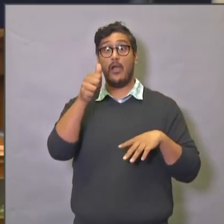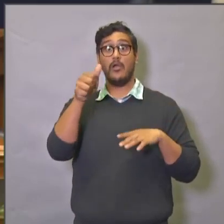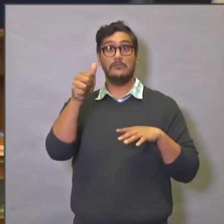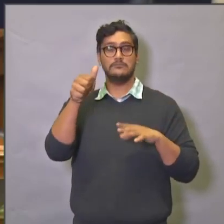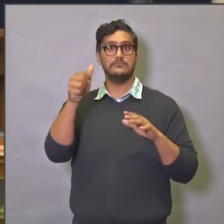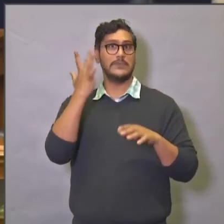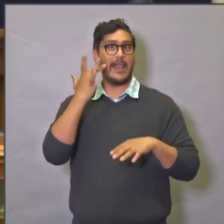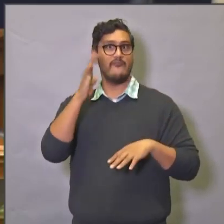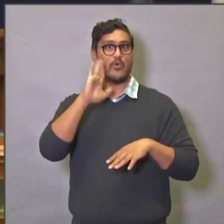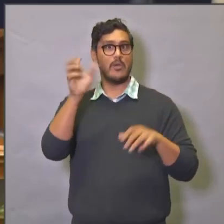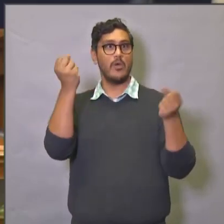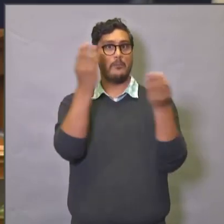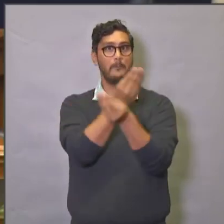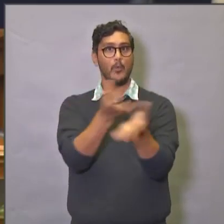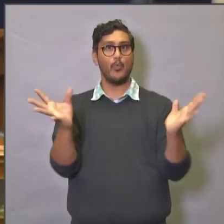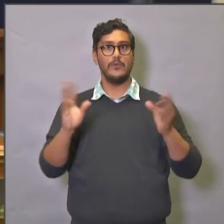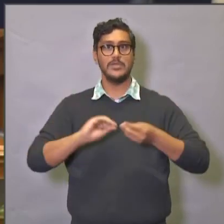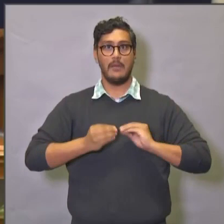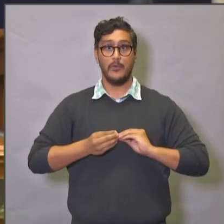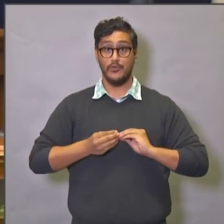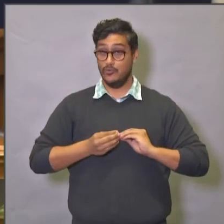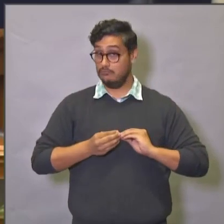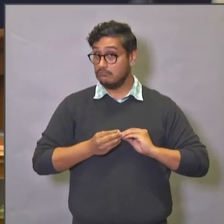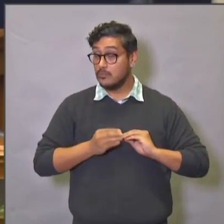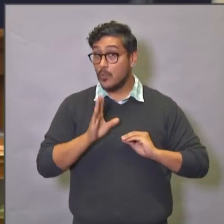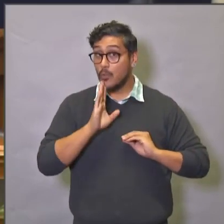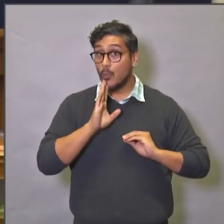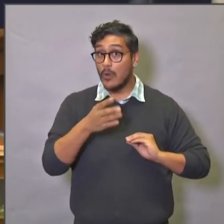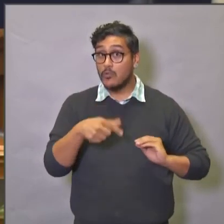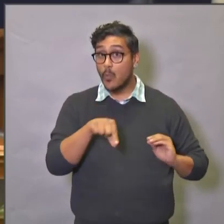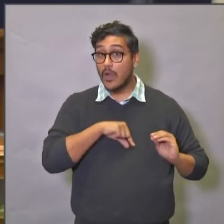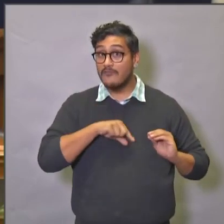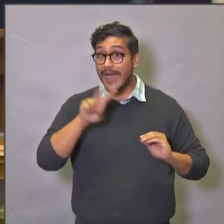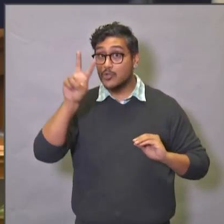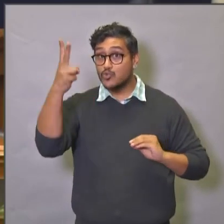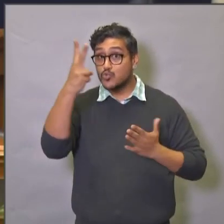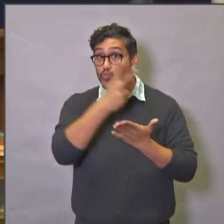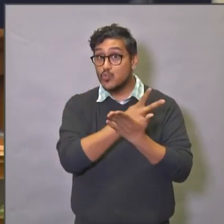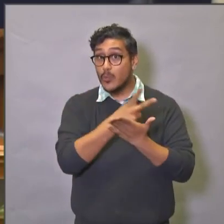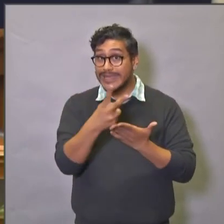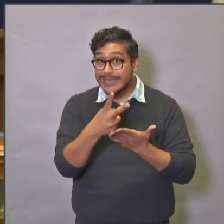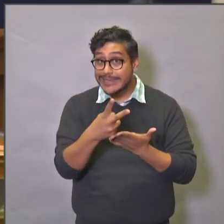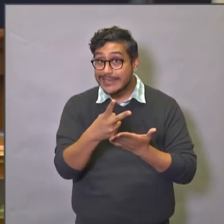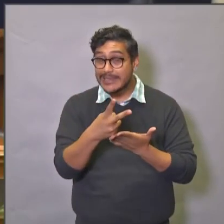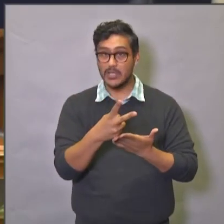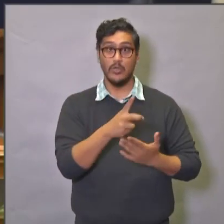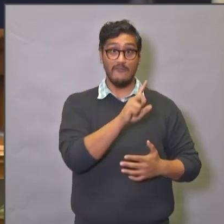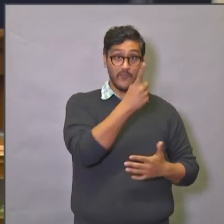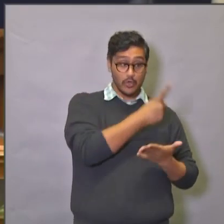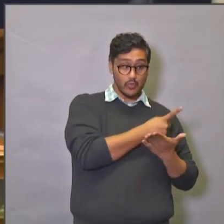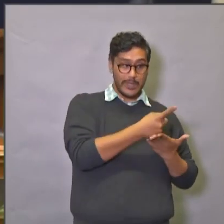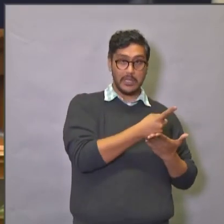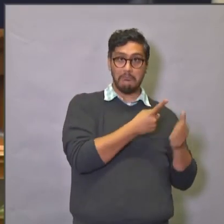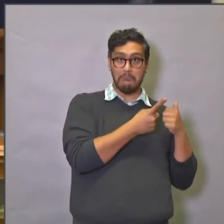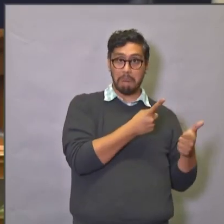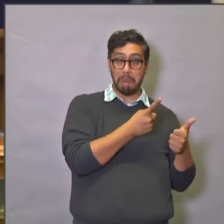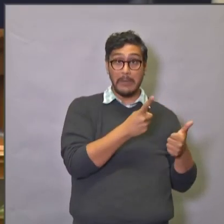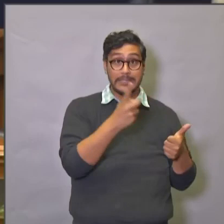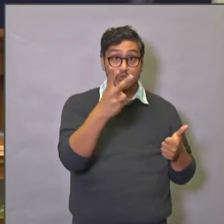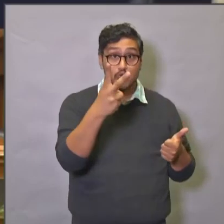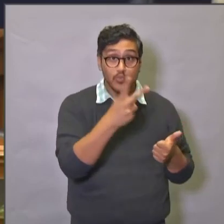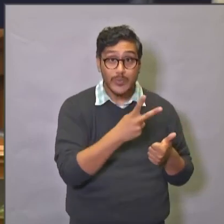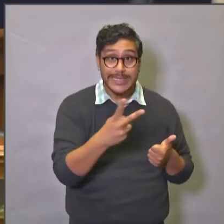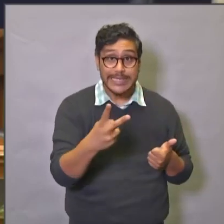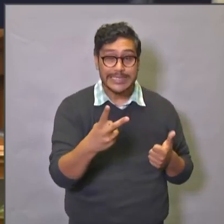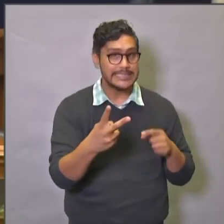we expect that we will have the 2nd qualifying week, which would then allow us to move into Tier 2? Unfortunately, there's a